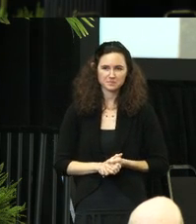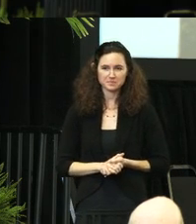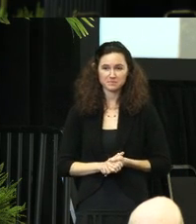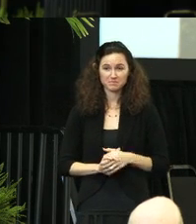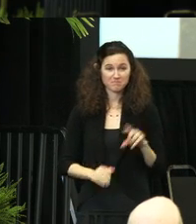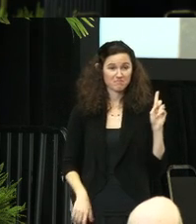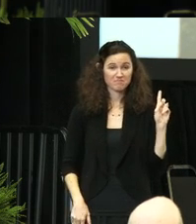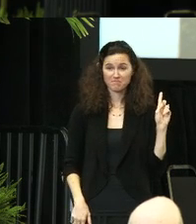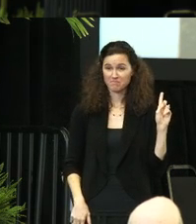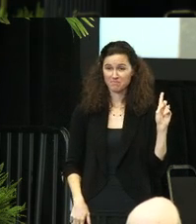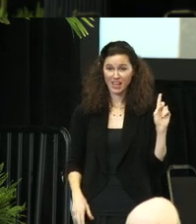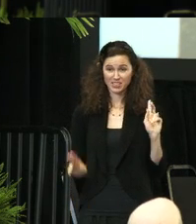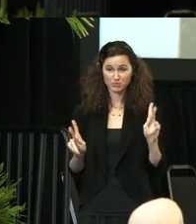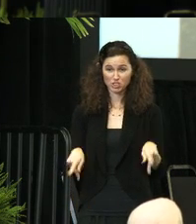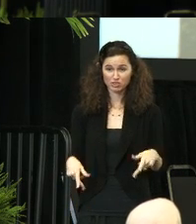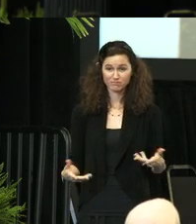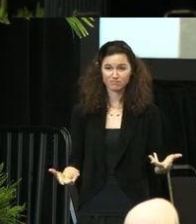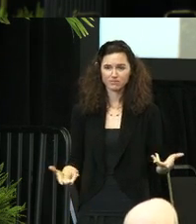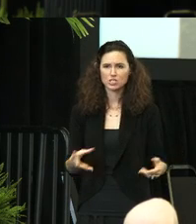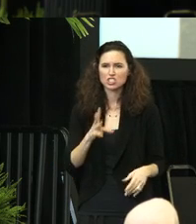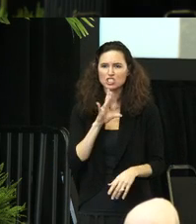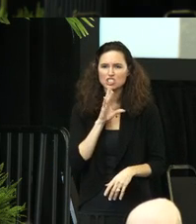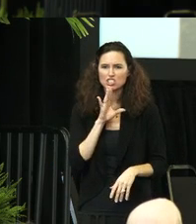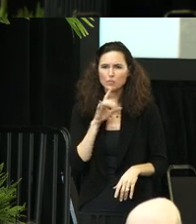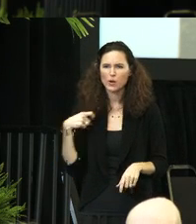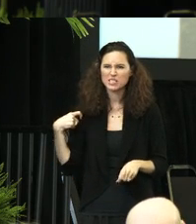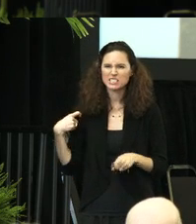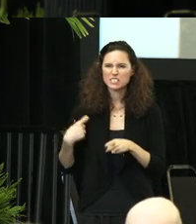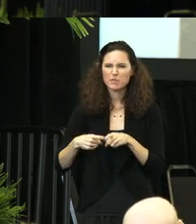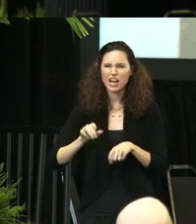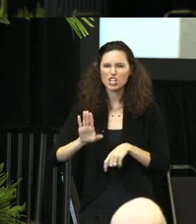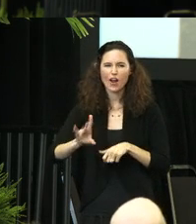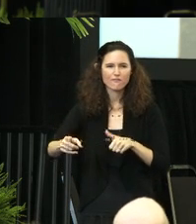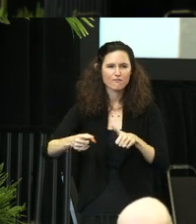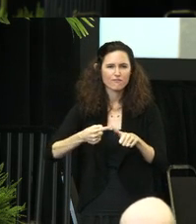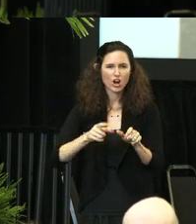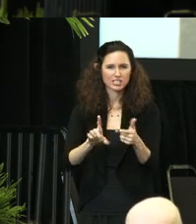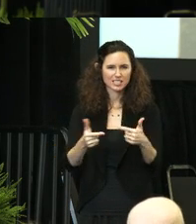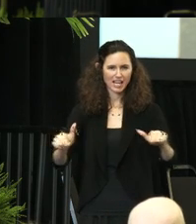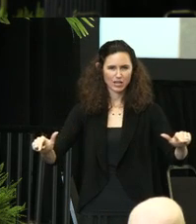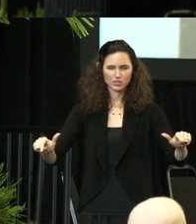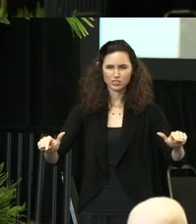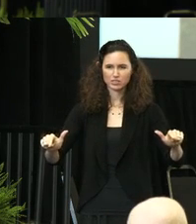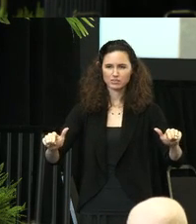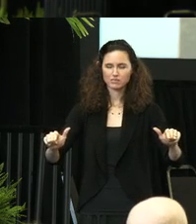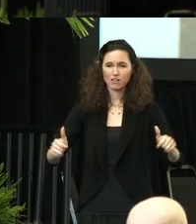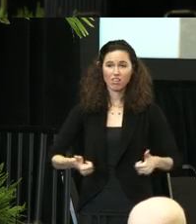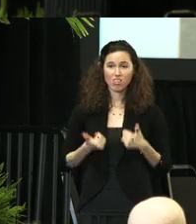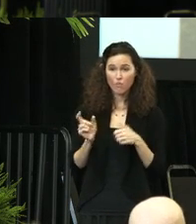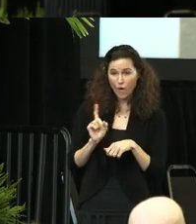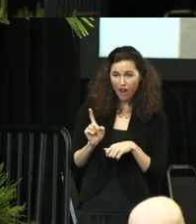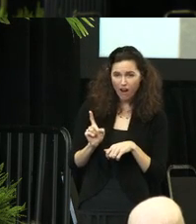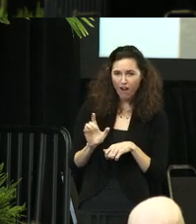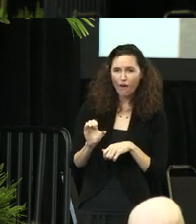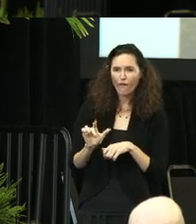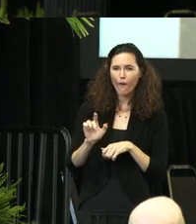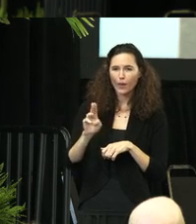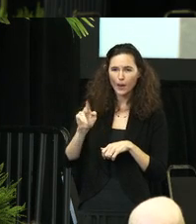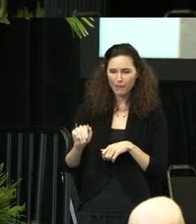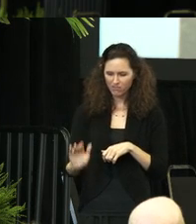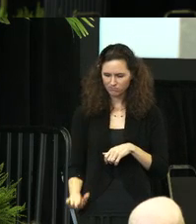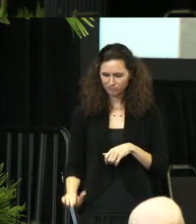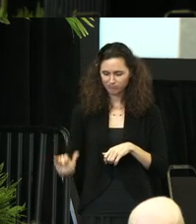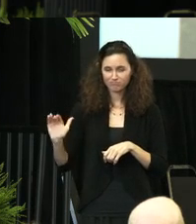This person spoke Spanish as her first language. She lived in Colombia as a child.